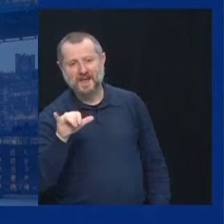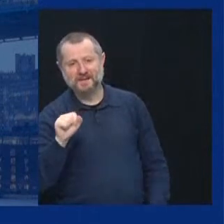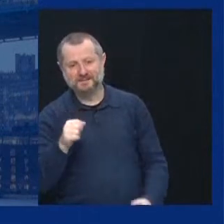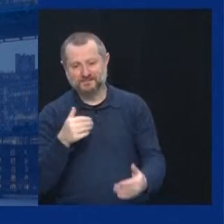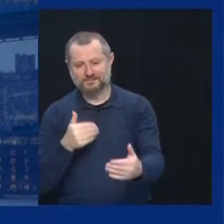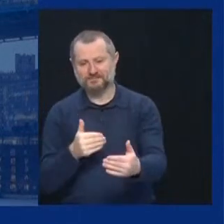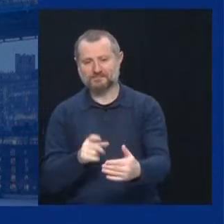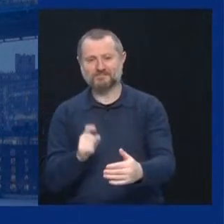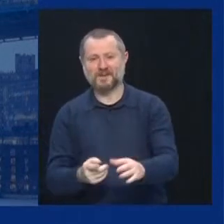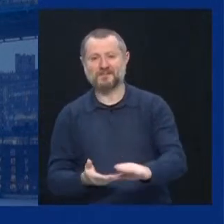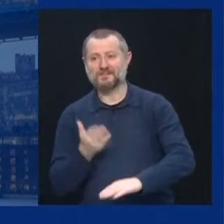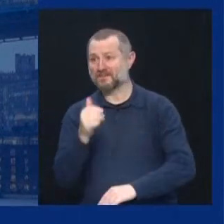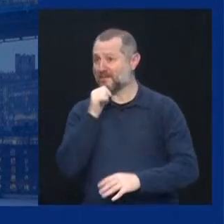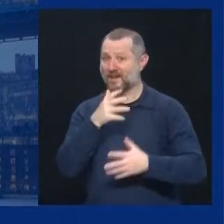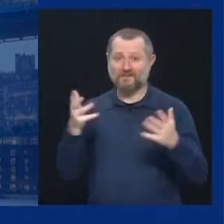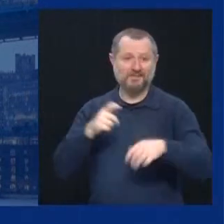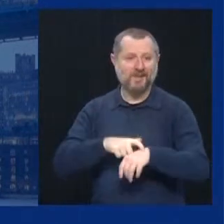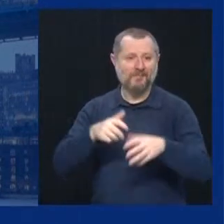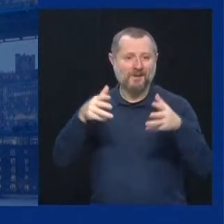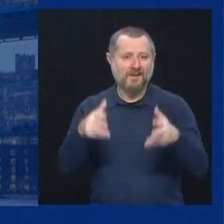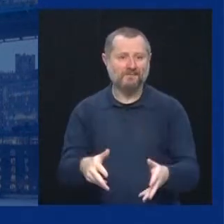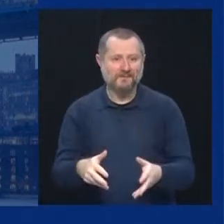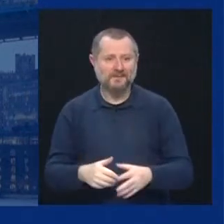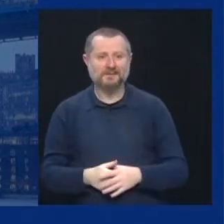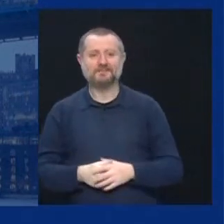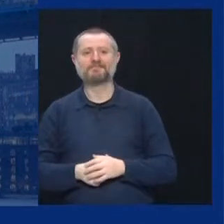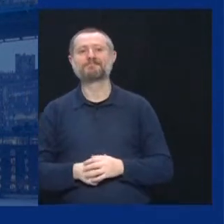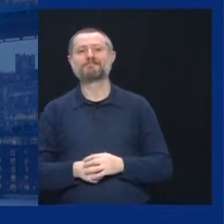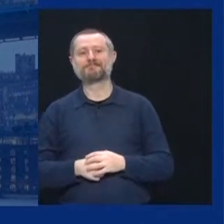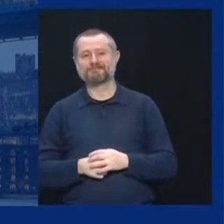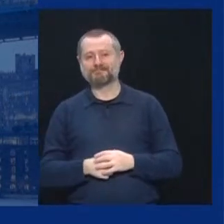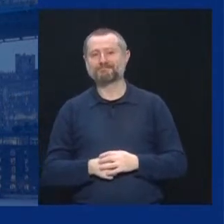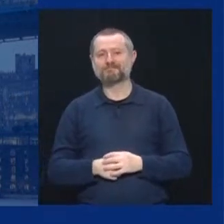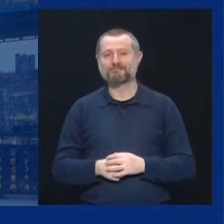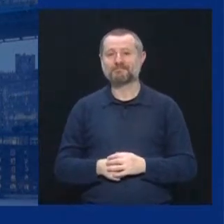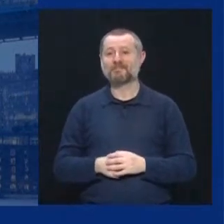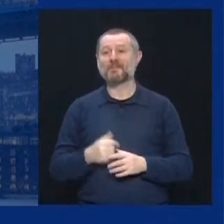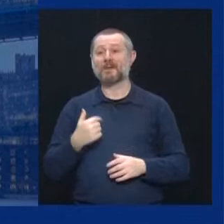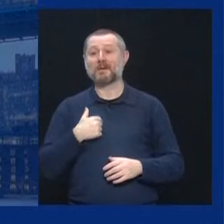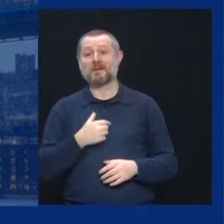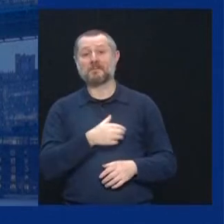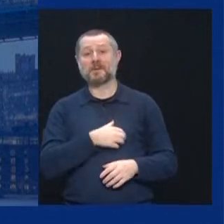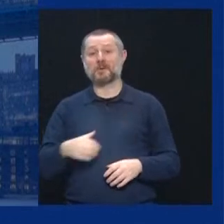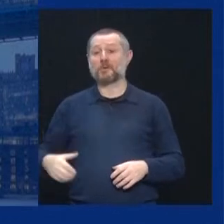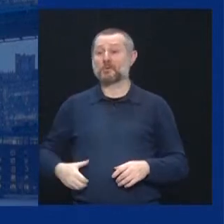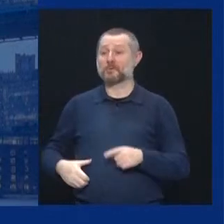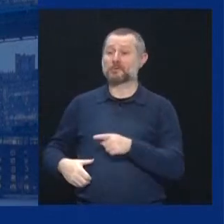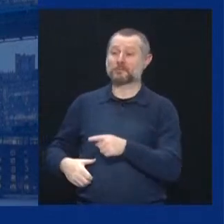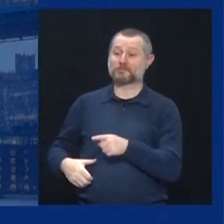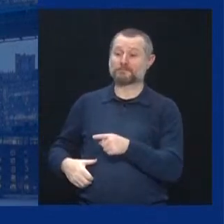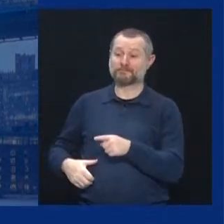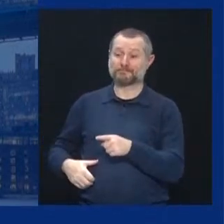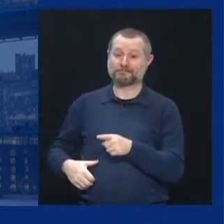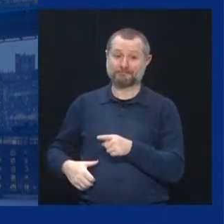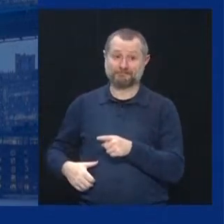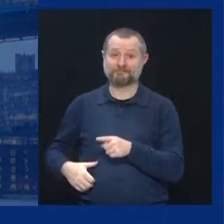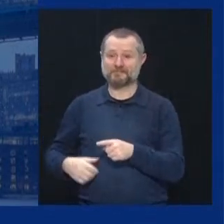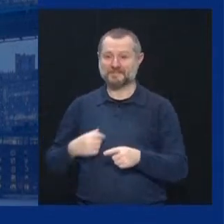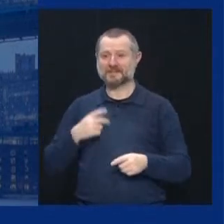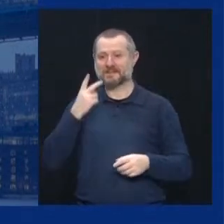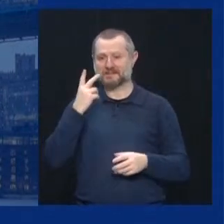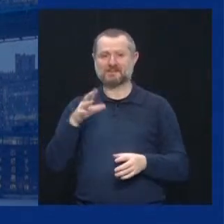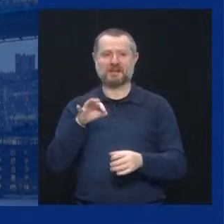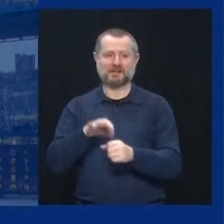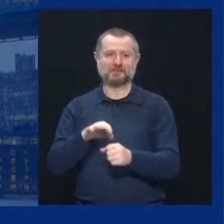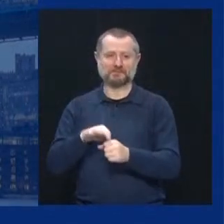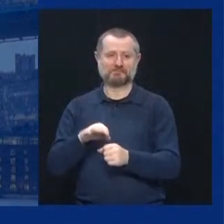quickly. There's a race for mayor in New York City, and a